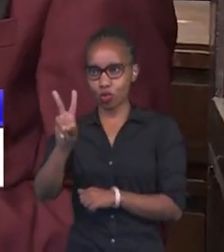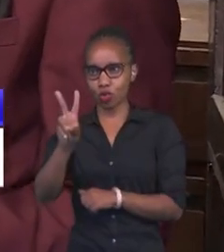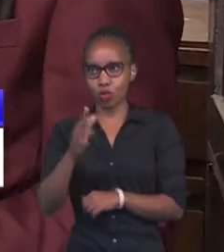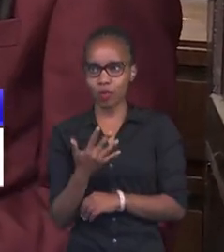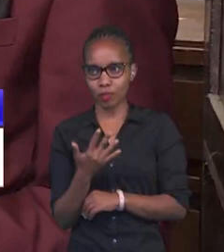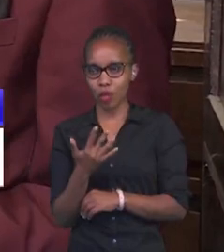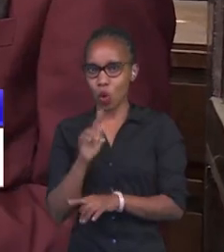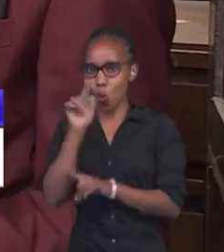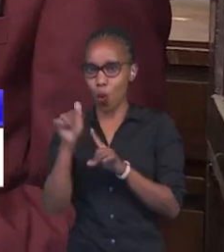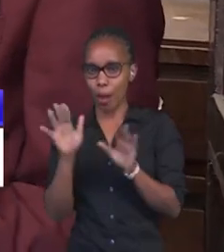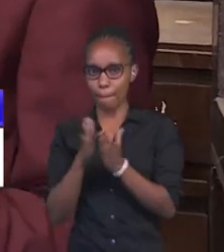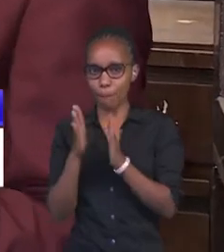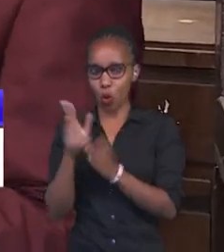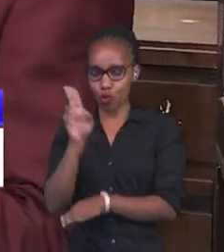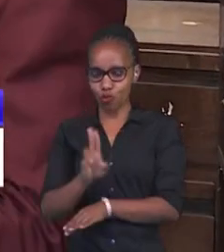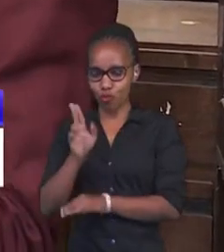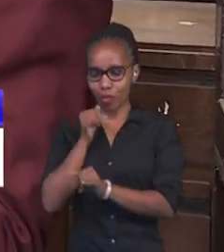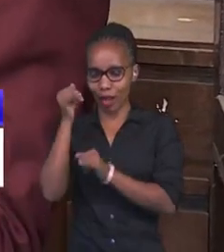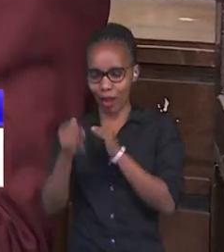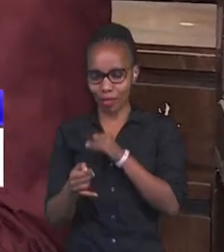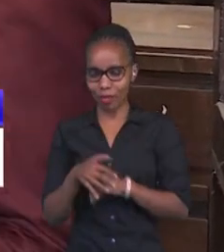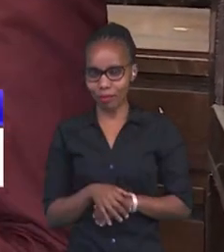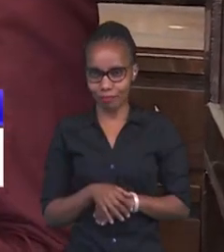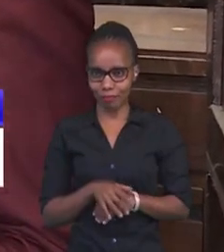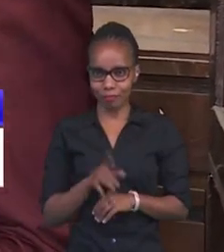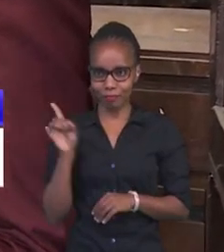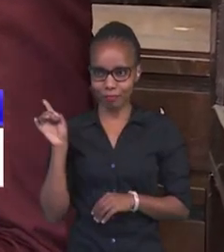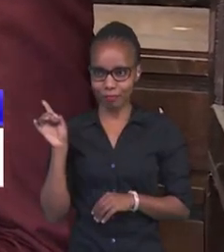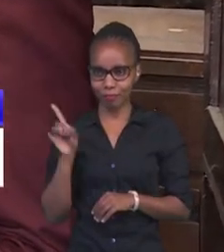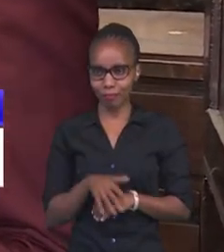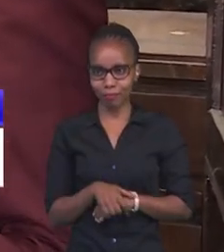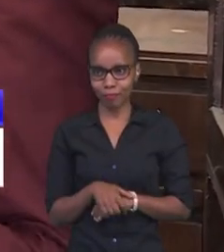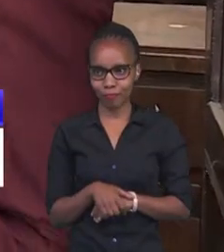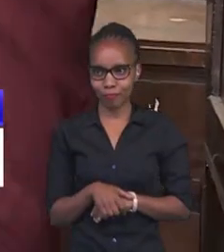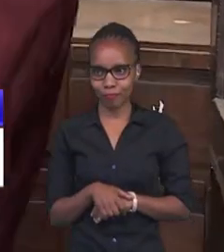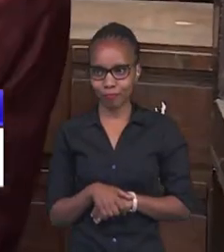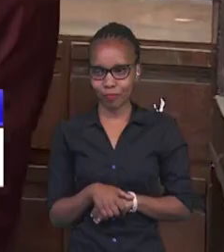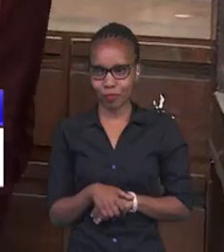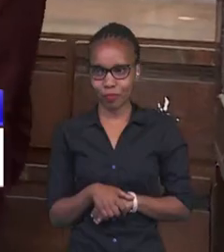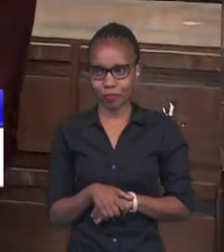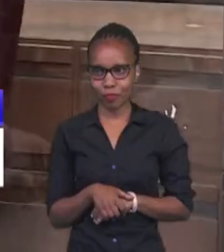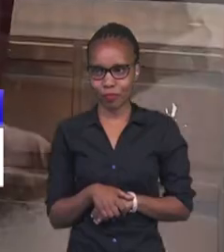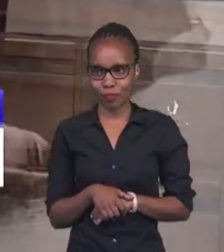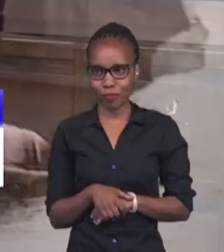1932. That was when this book was last taken out of this library.